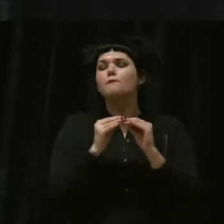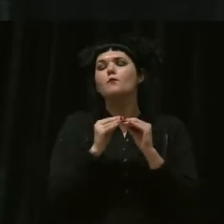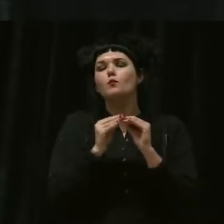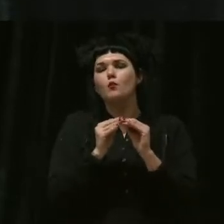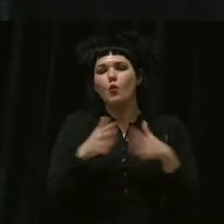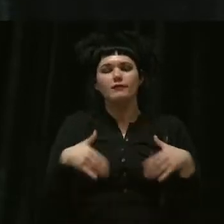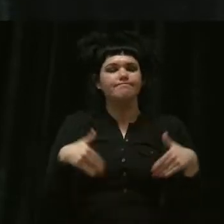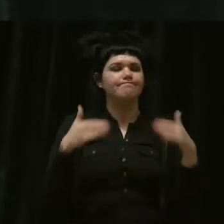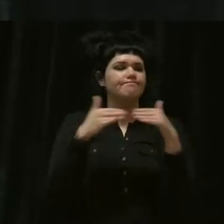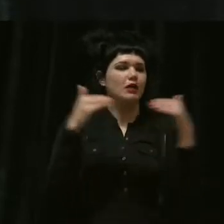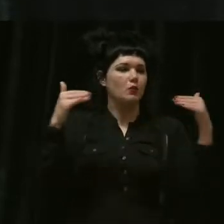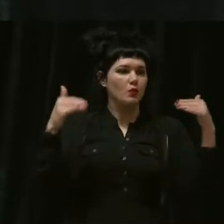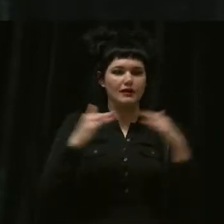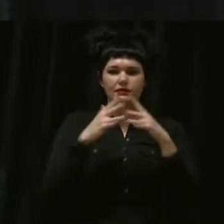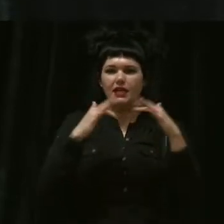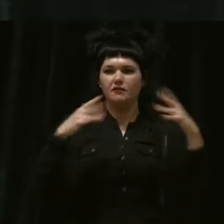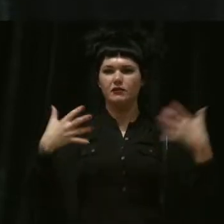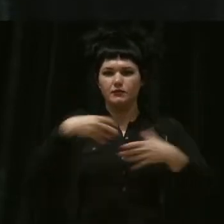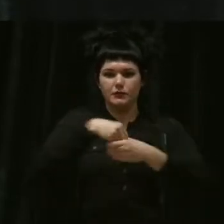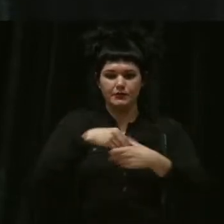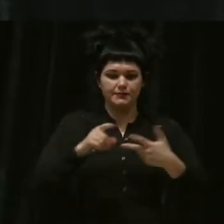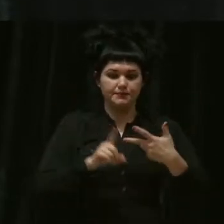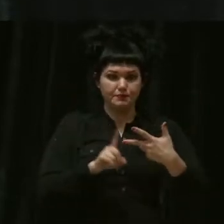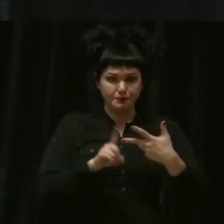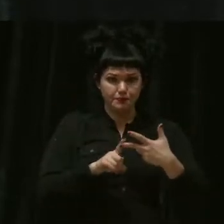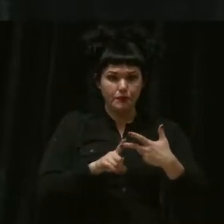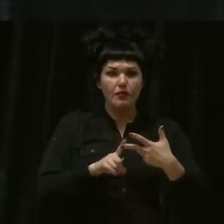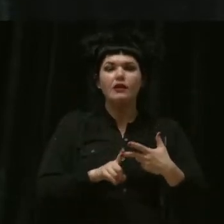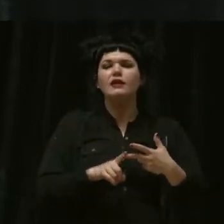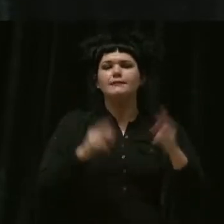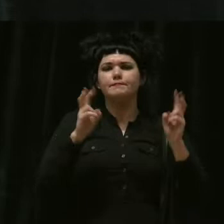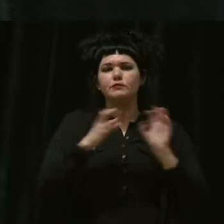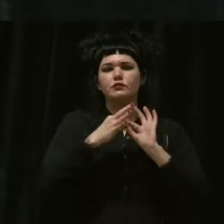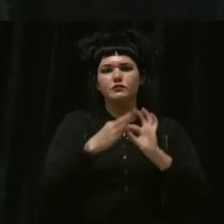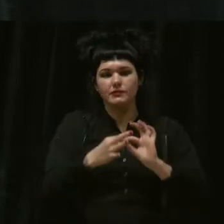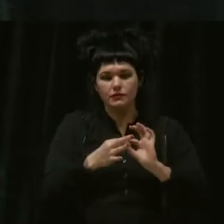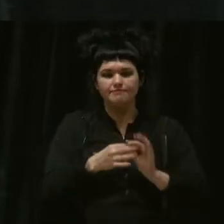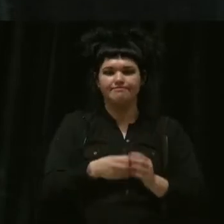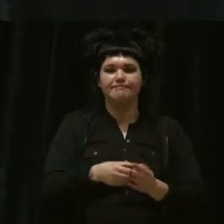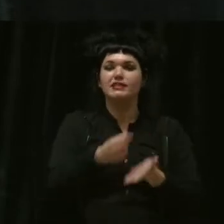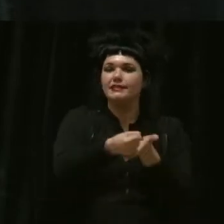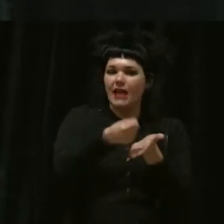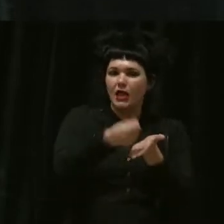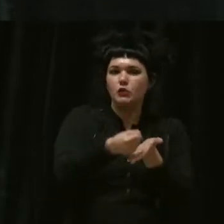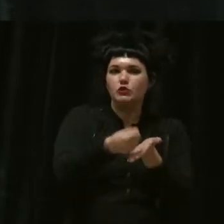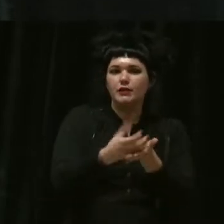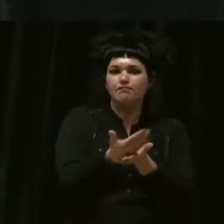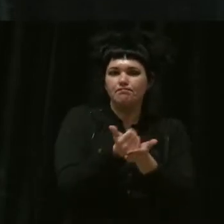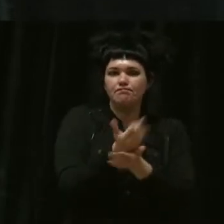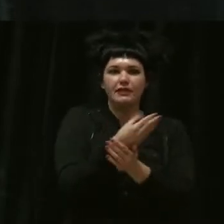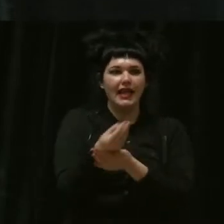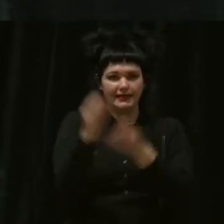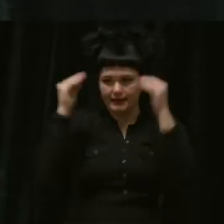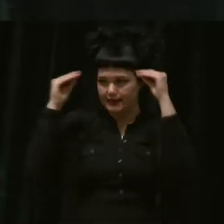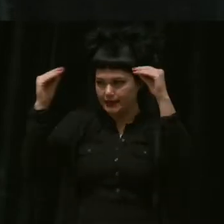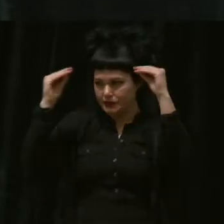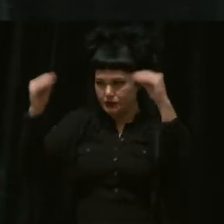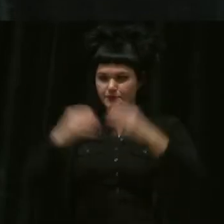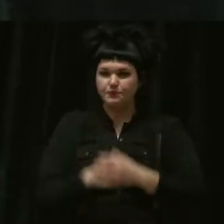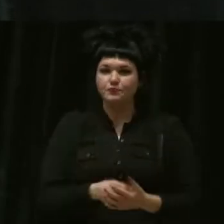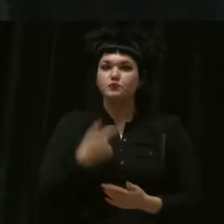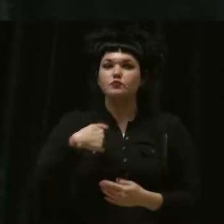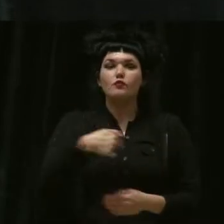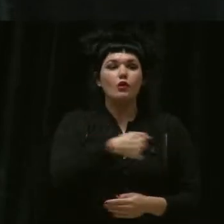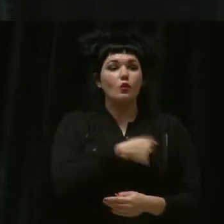community, as well as issues of science and teaching, or sorry, scholarship and teaching. We